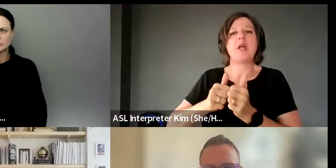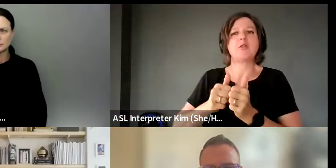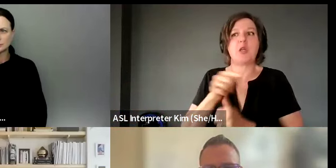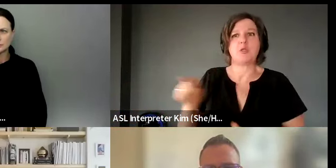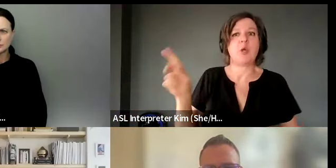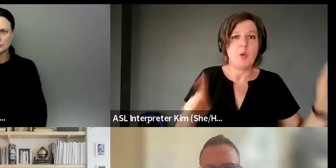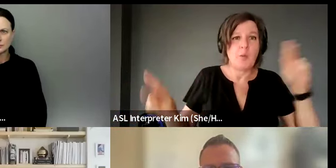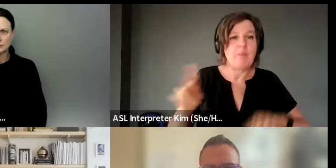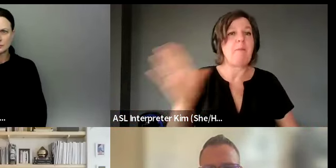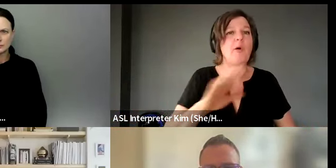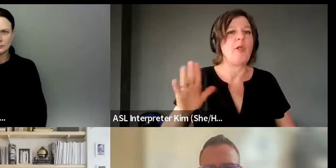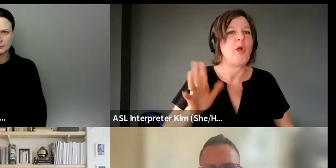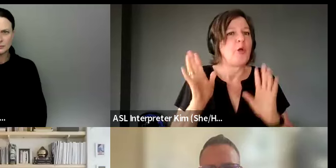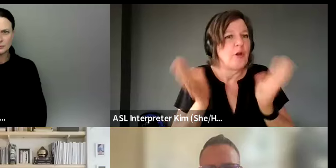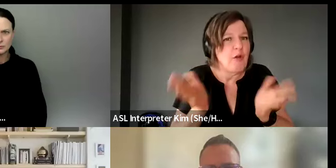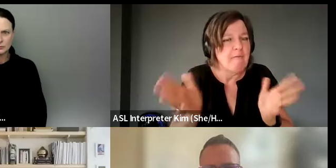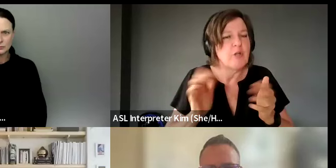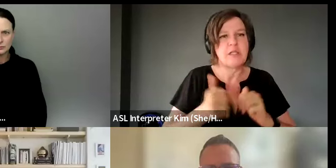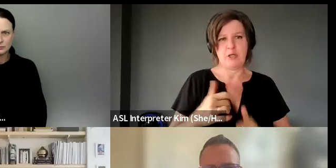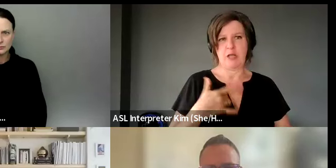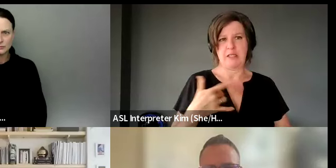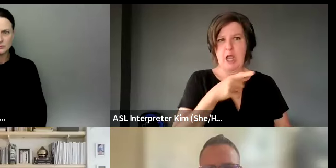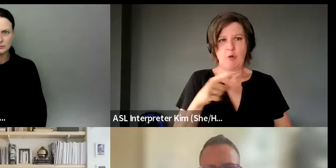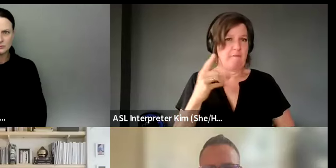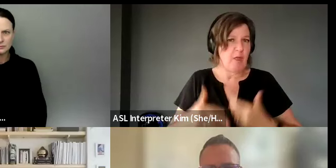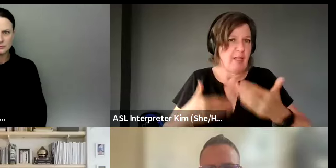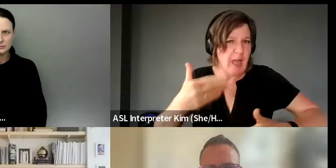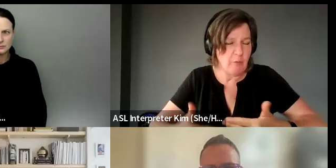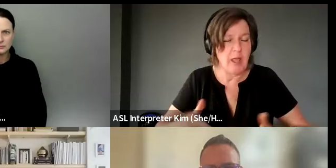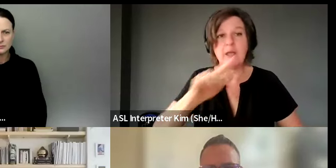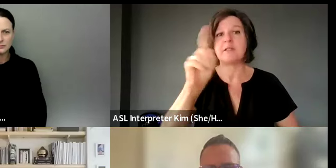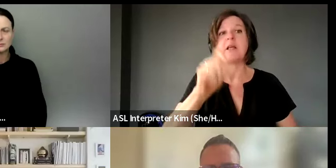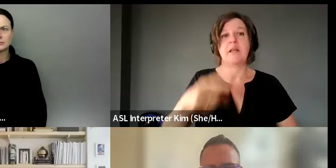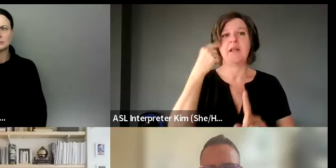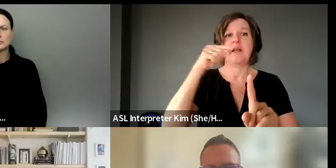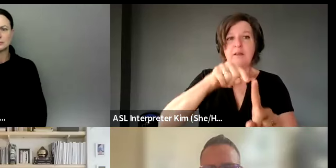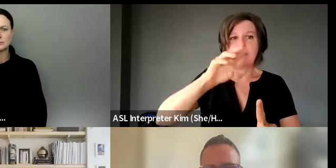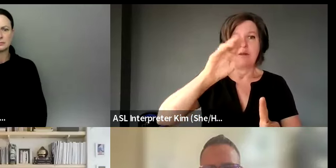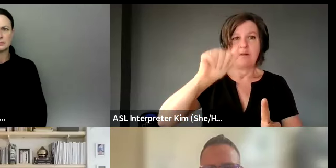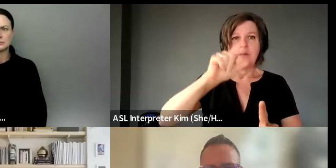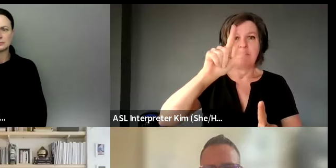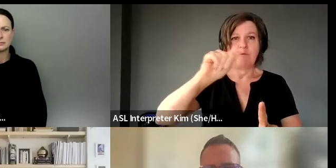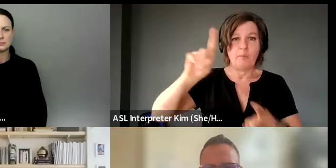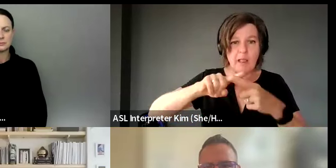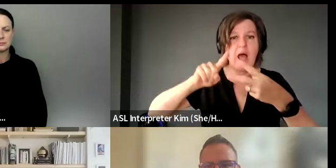your conversations. How did you feel that went? And that question, of course, is for Milad, Emmanuel, and Sandeep.